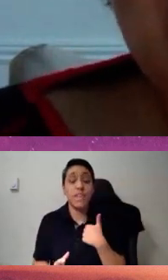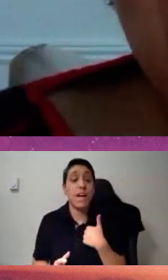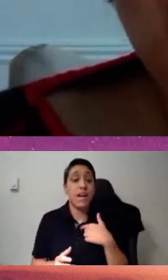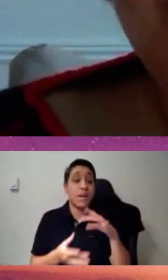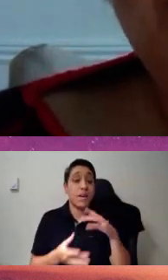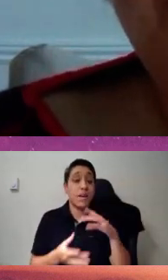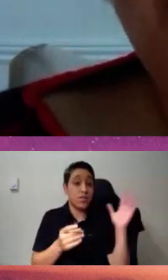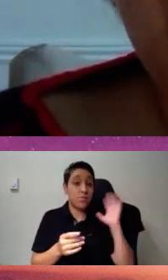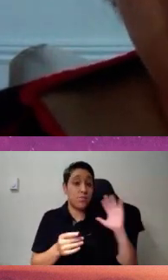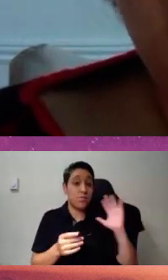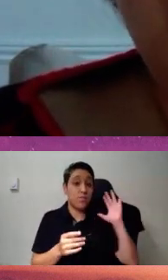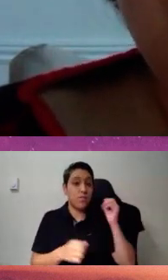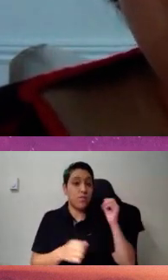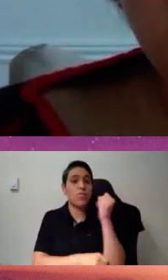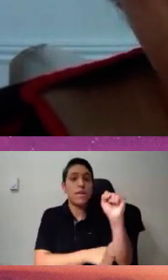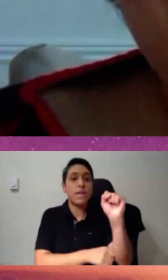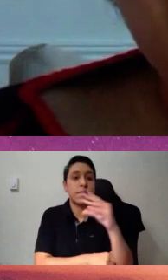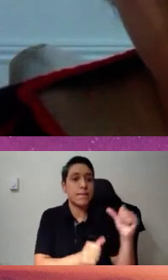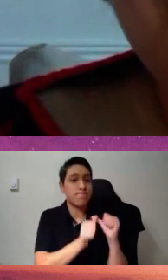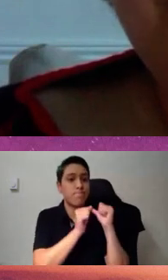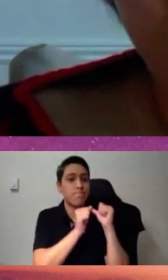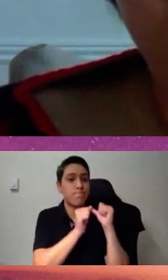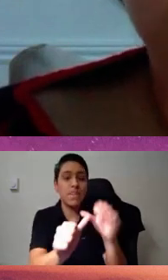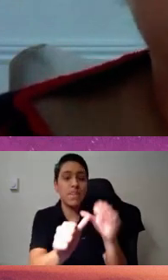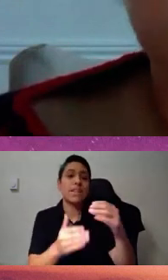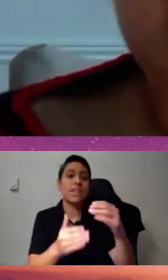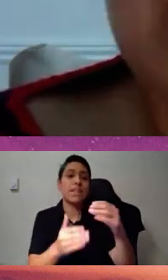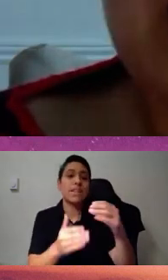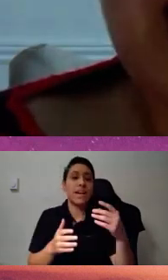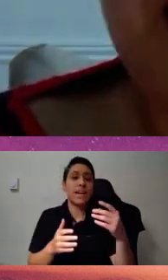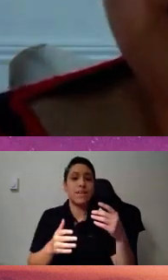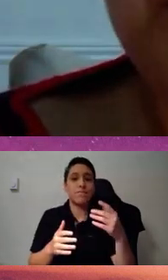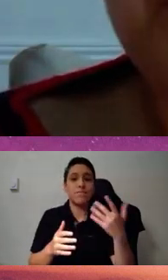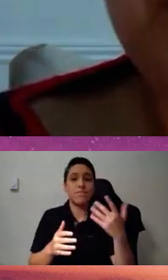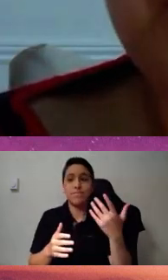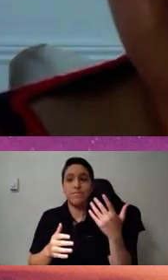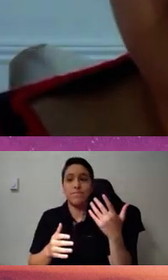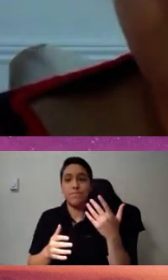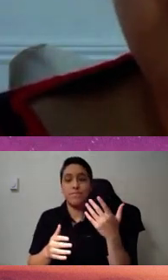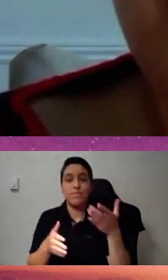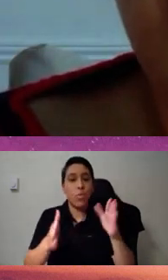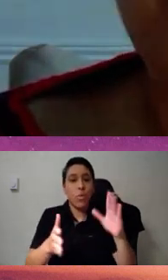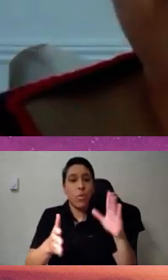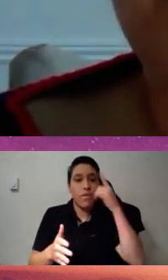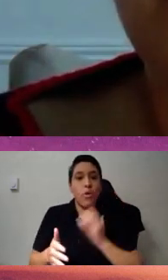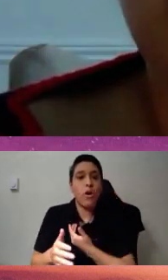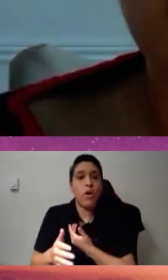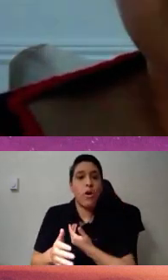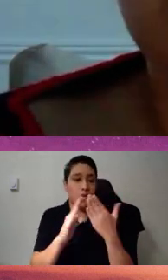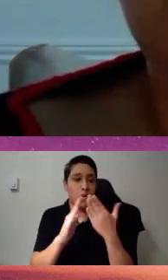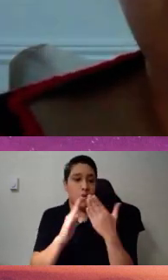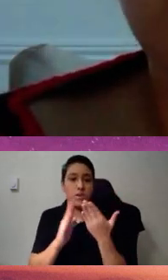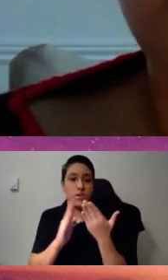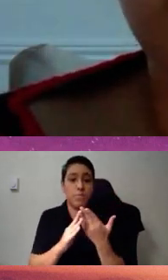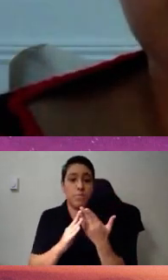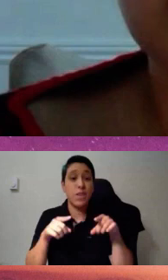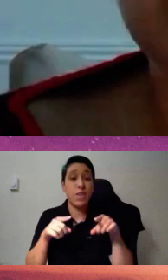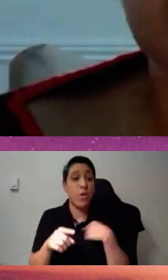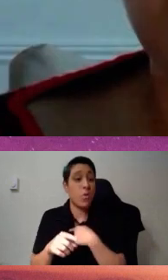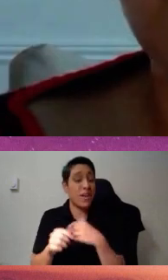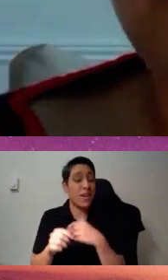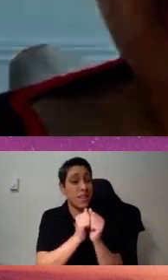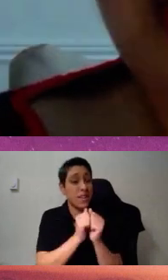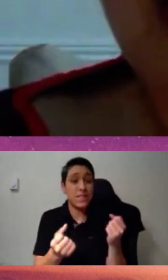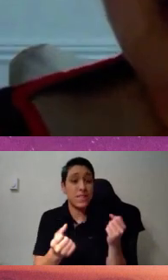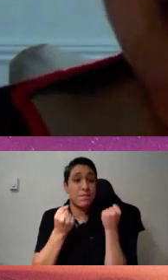have been the guiding light for our communities. And while we have lost large